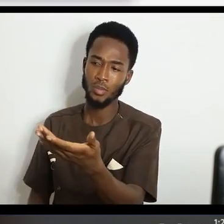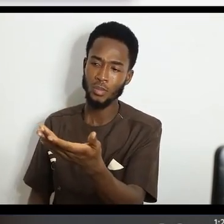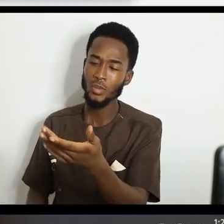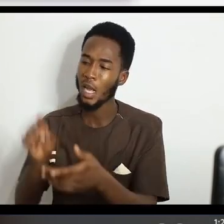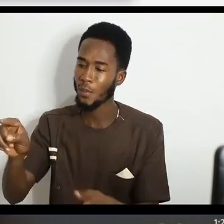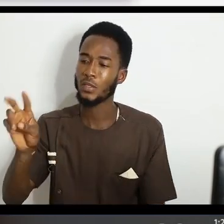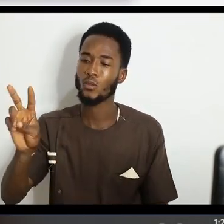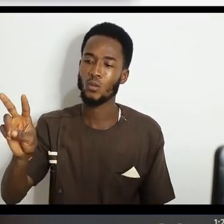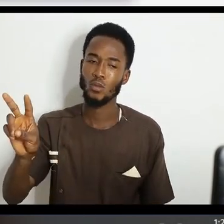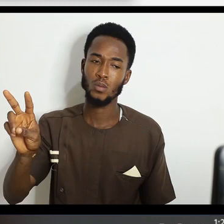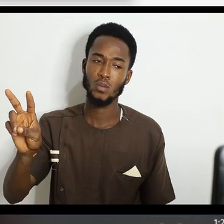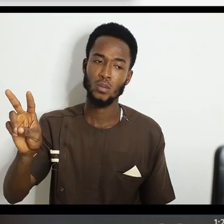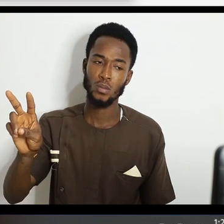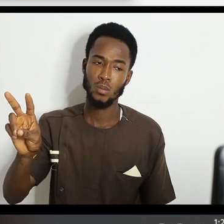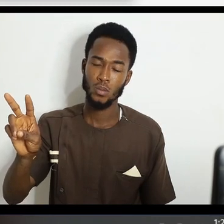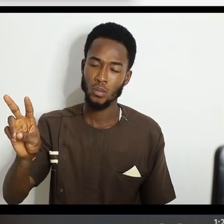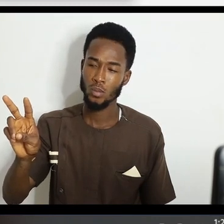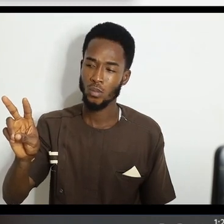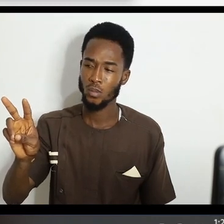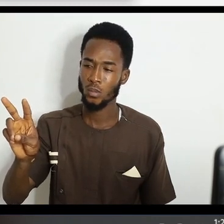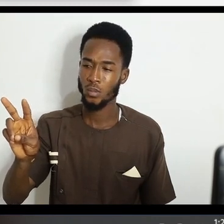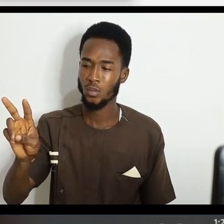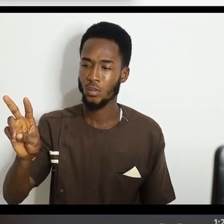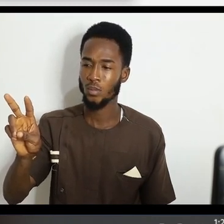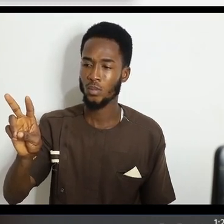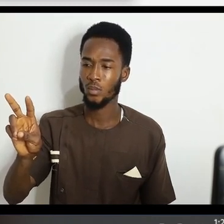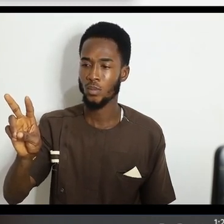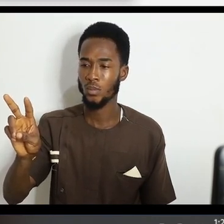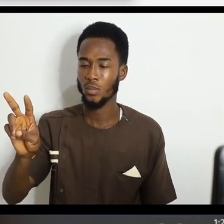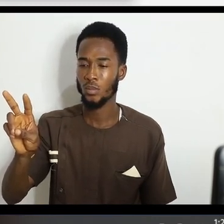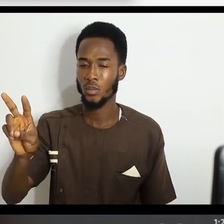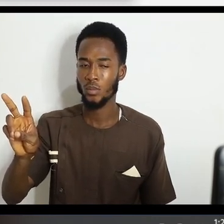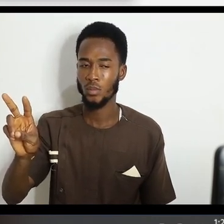box, you scroll the style down and you click